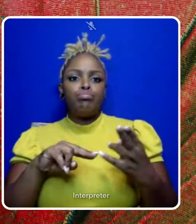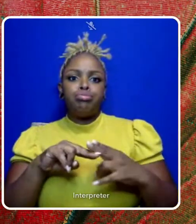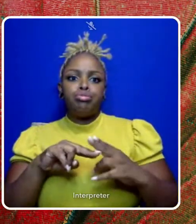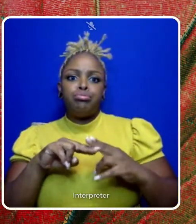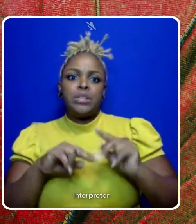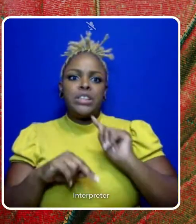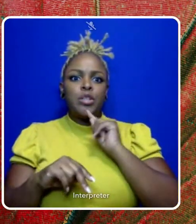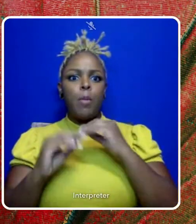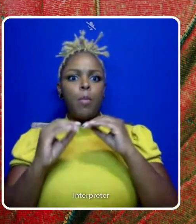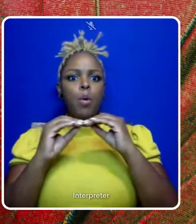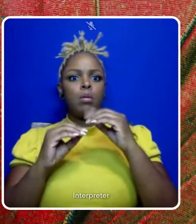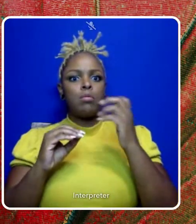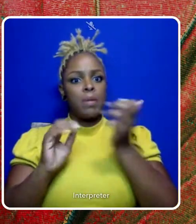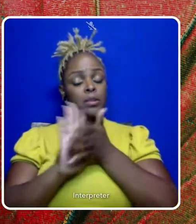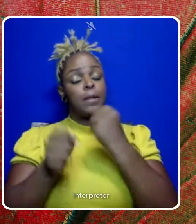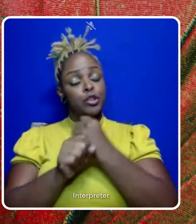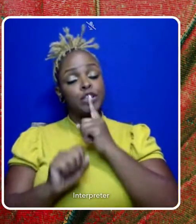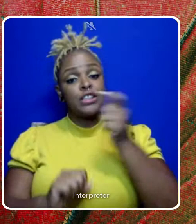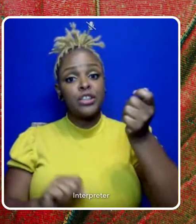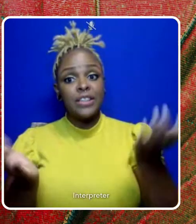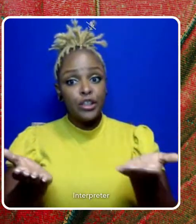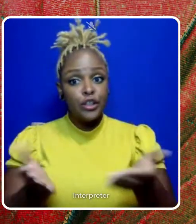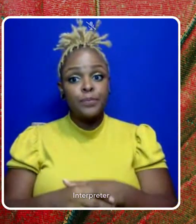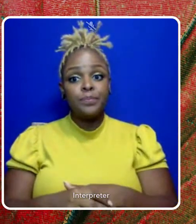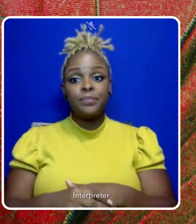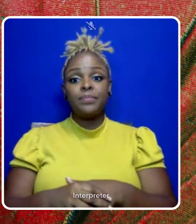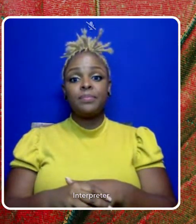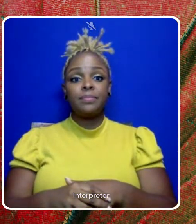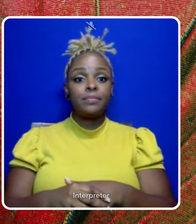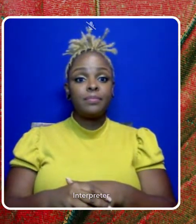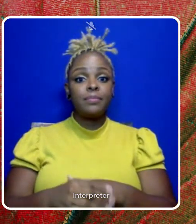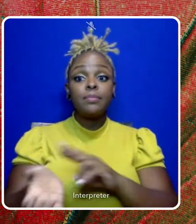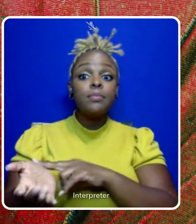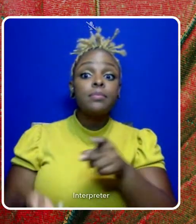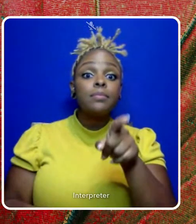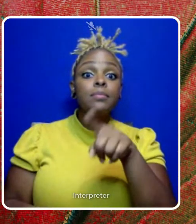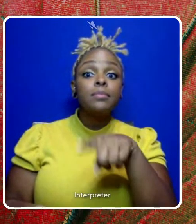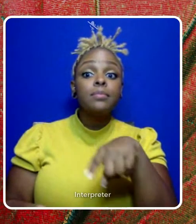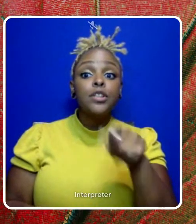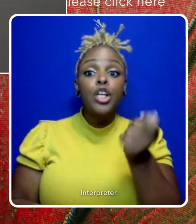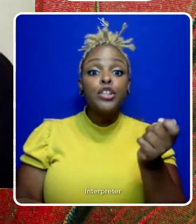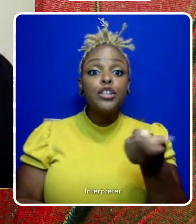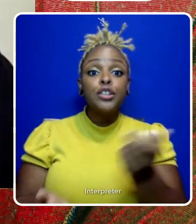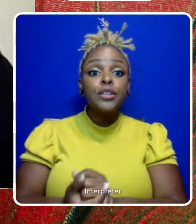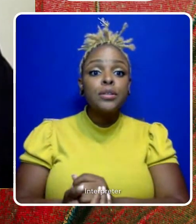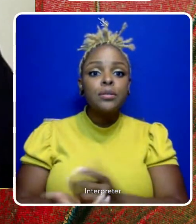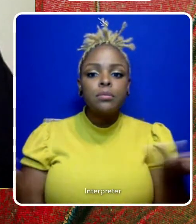judges, you know, if yeah, where my judges at? Where my judges at?